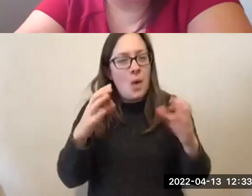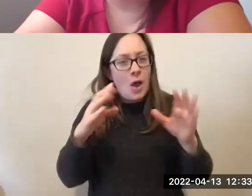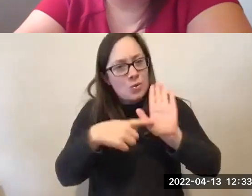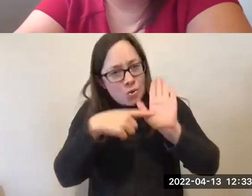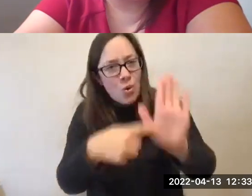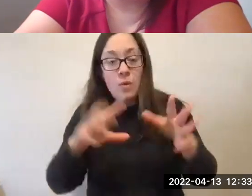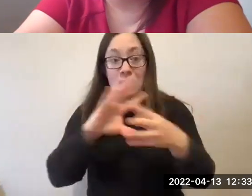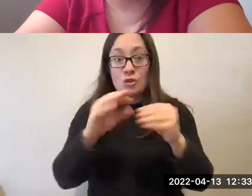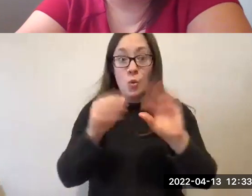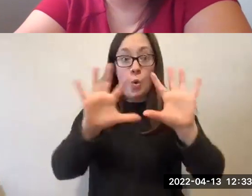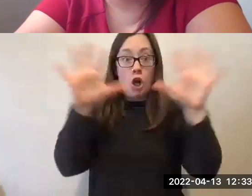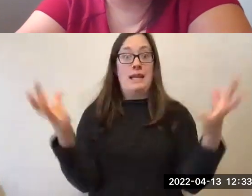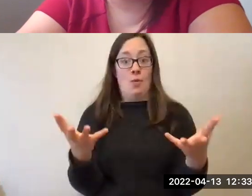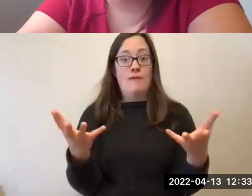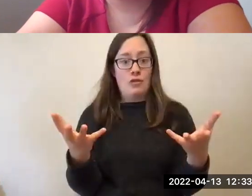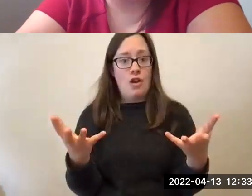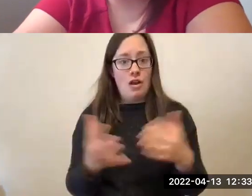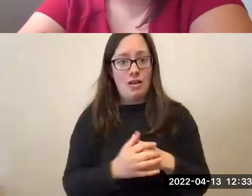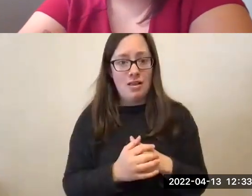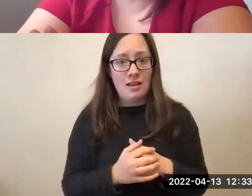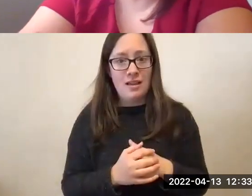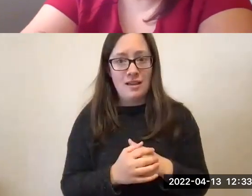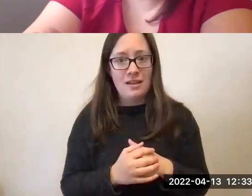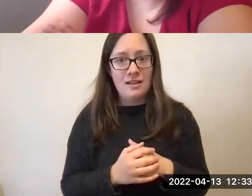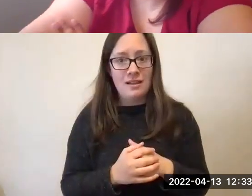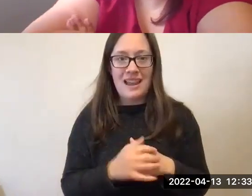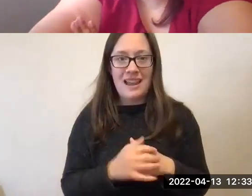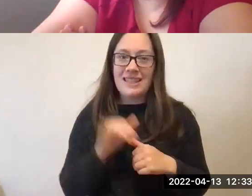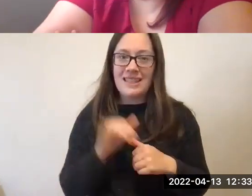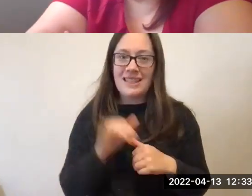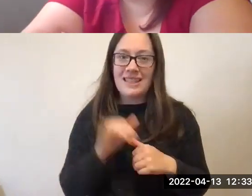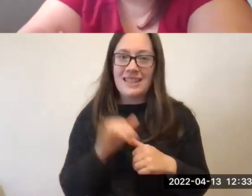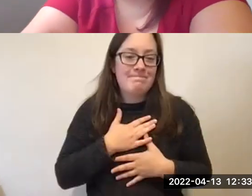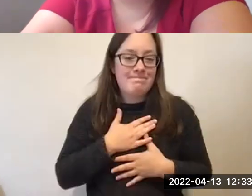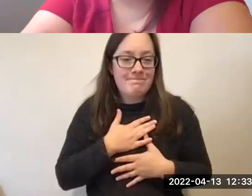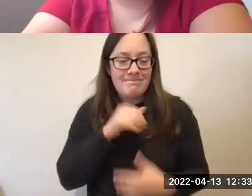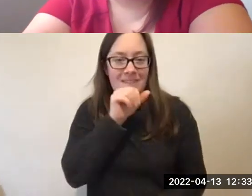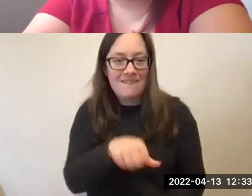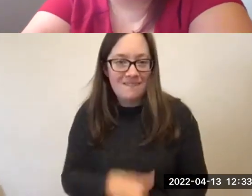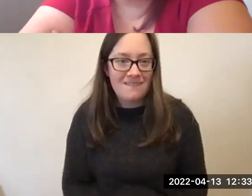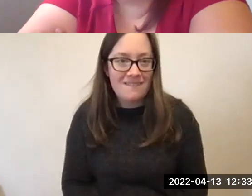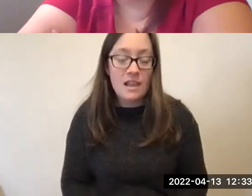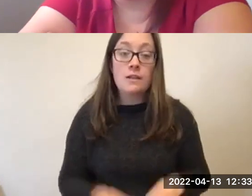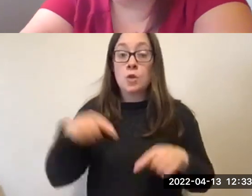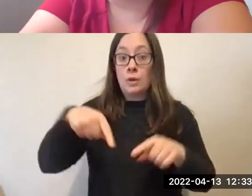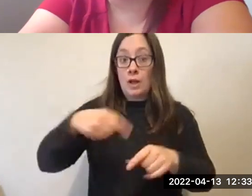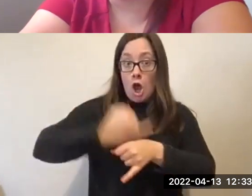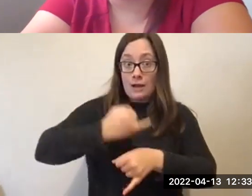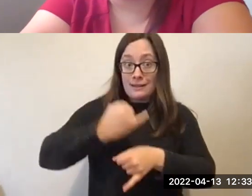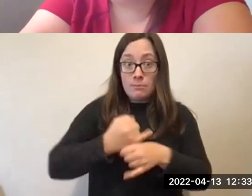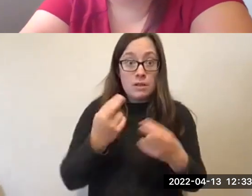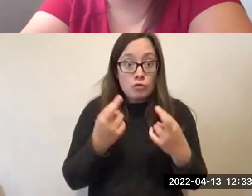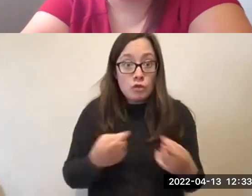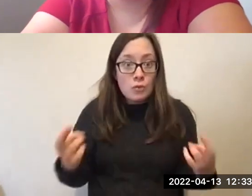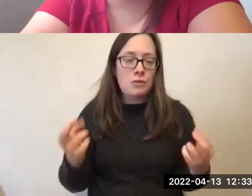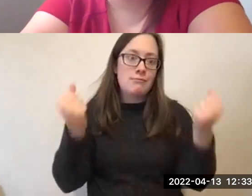is really pleasing to see. I think On campus specifically, we have a ton of